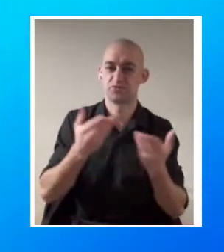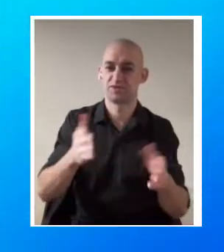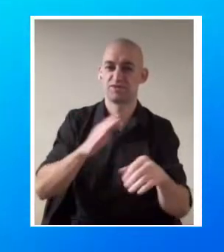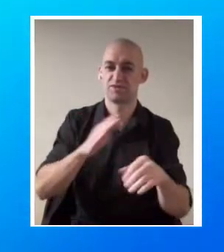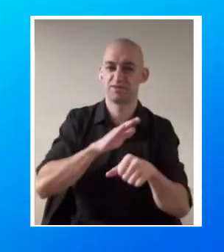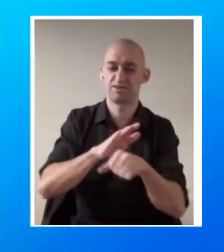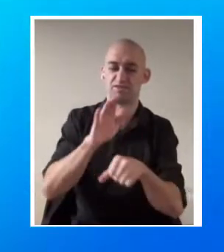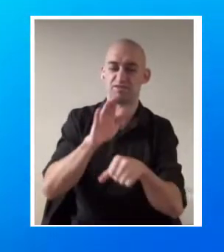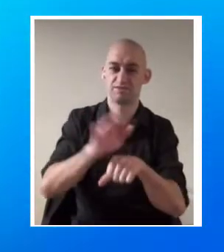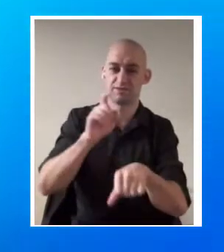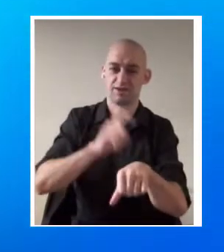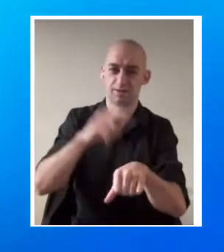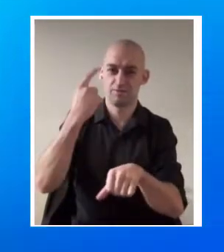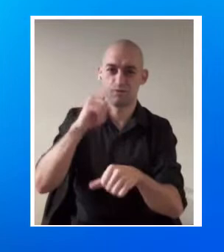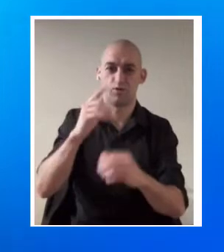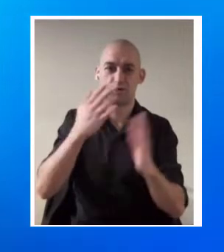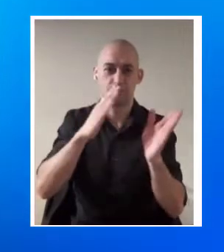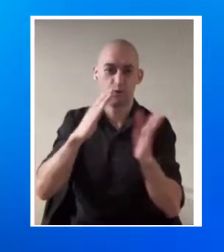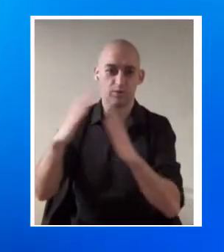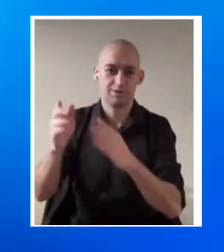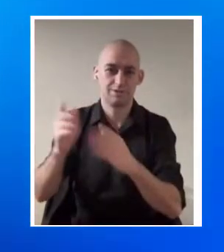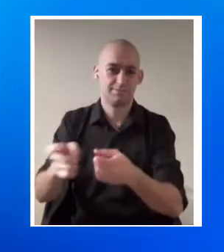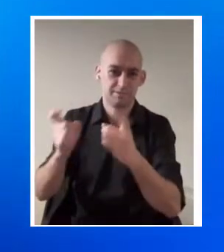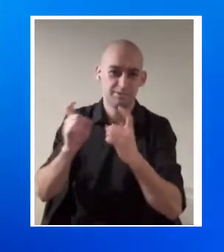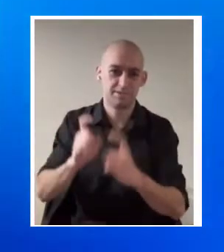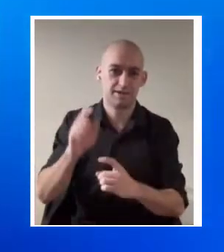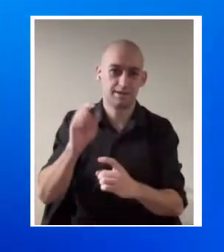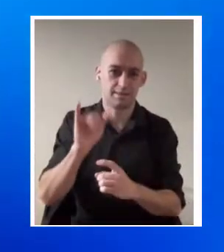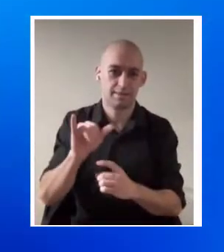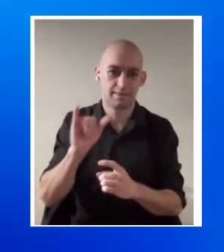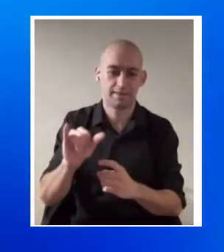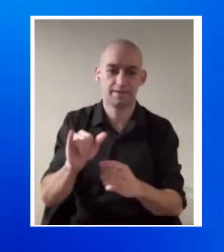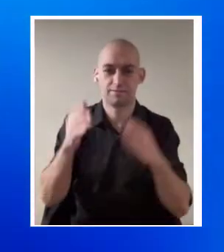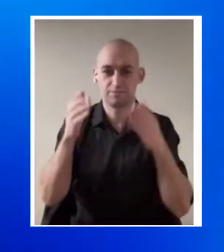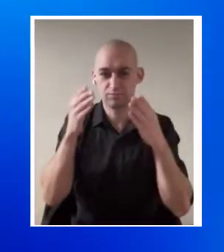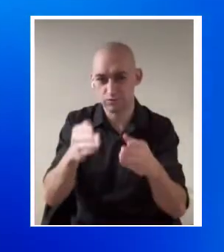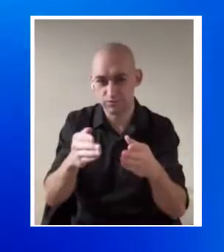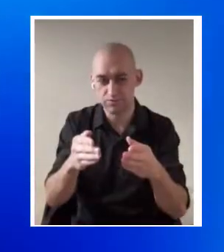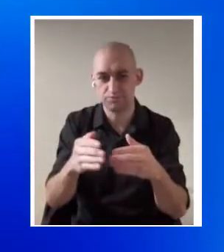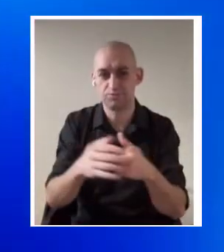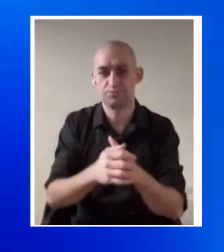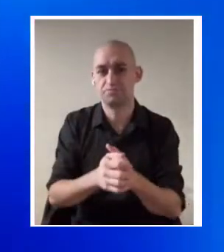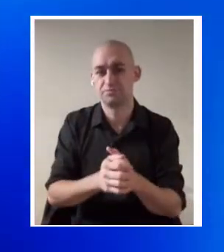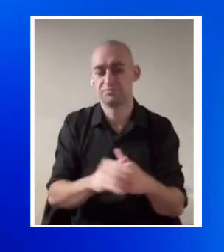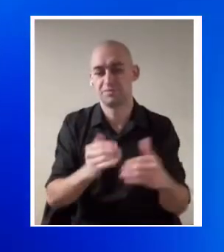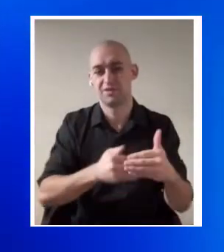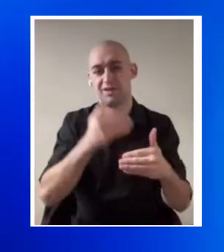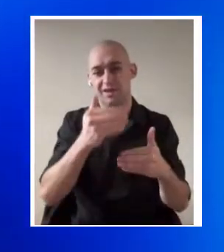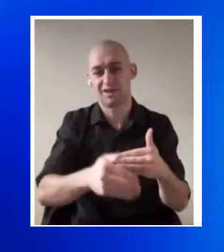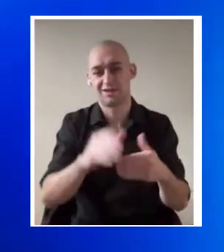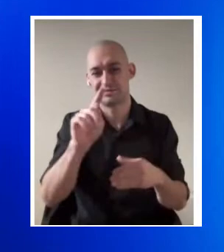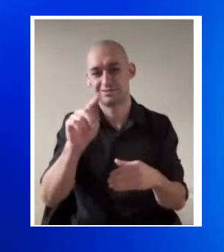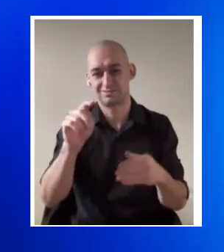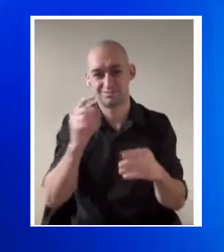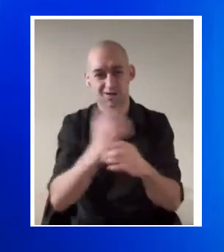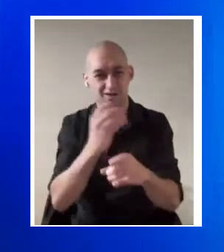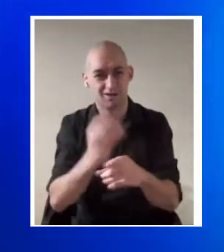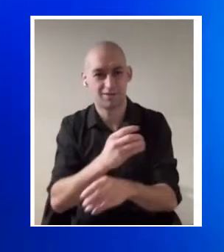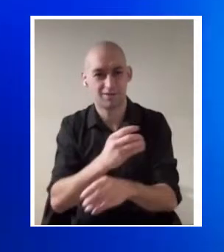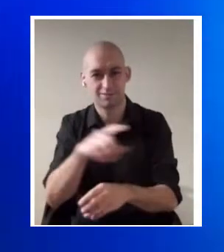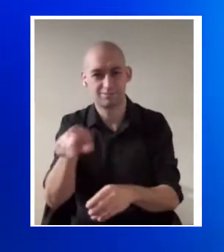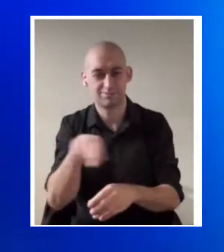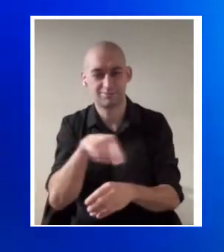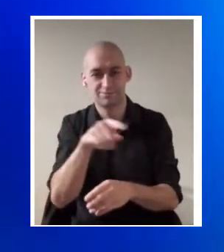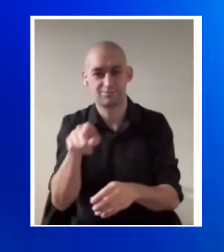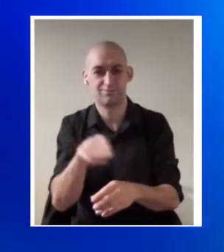for the community to take the survey before it closes. Next, we tabulate the survey results in February and